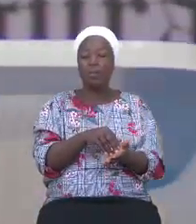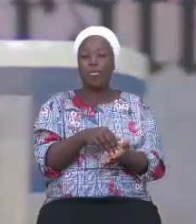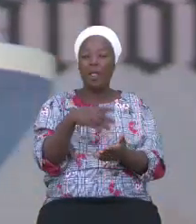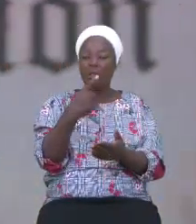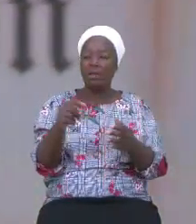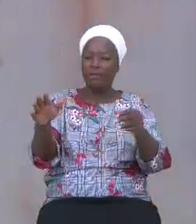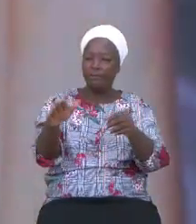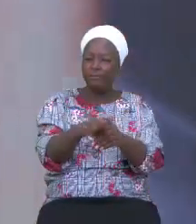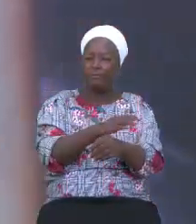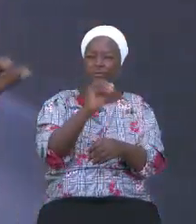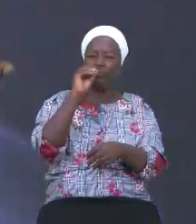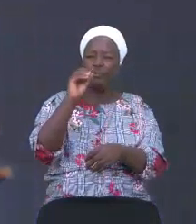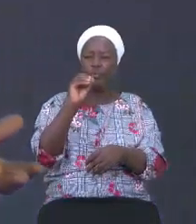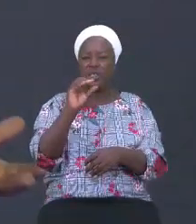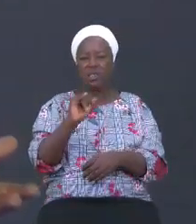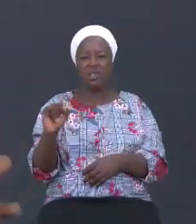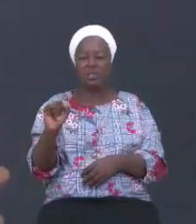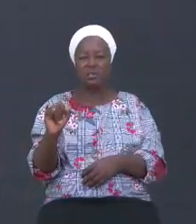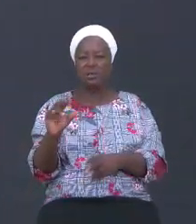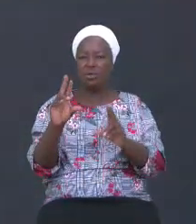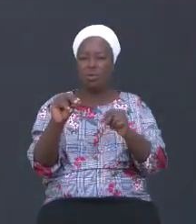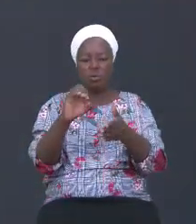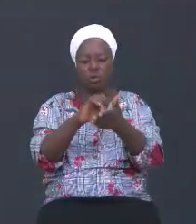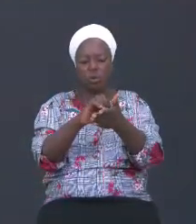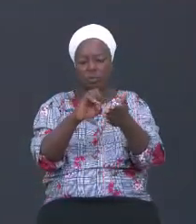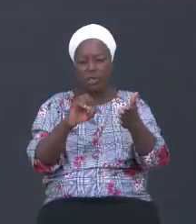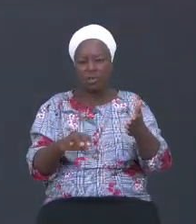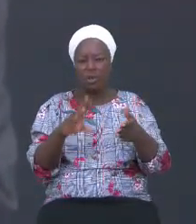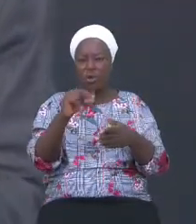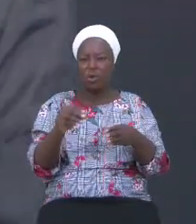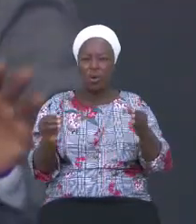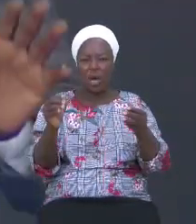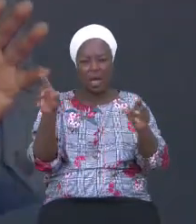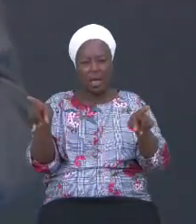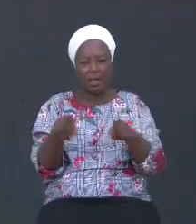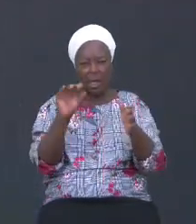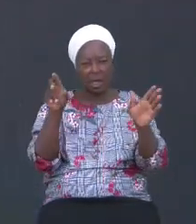full message. No subtraction, no addition,